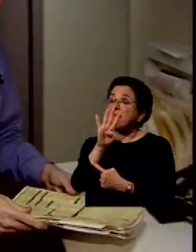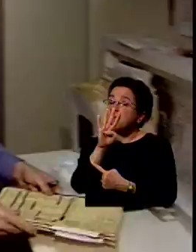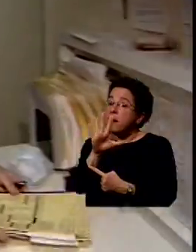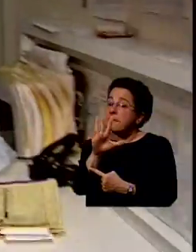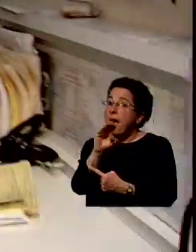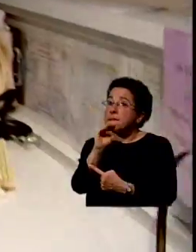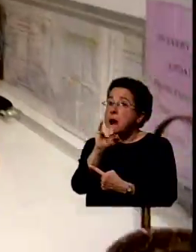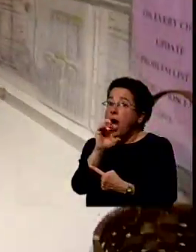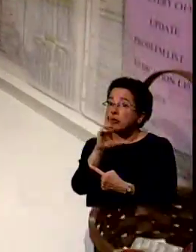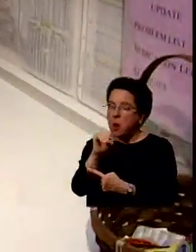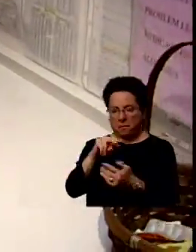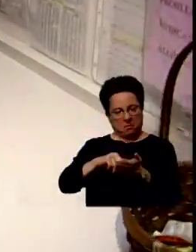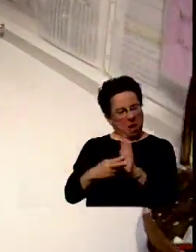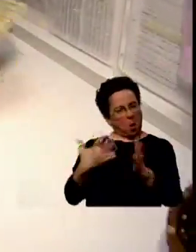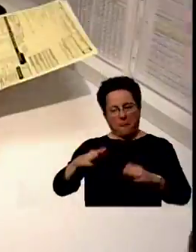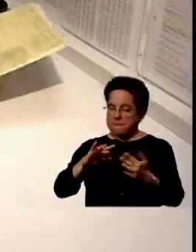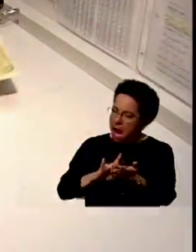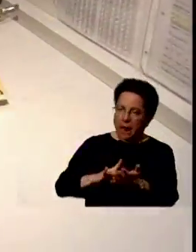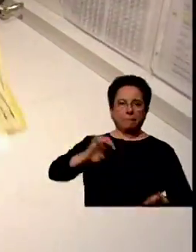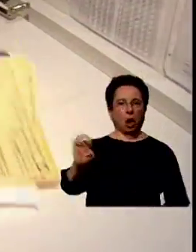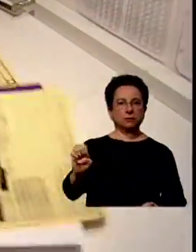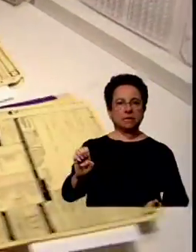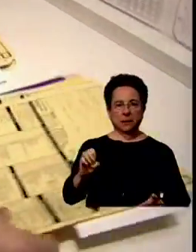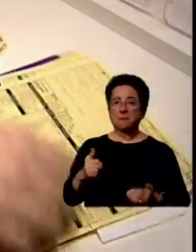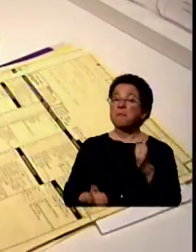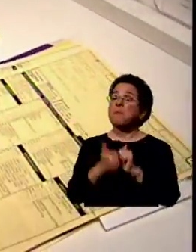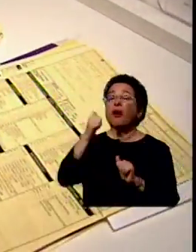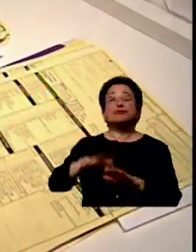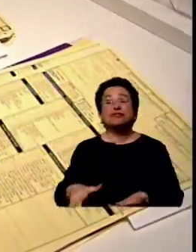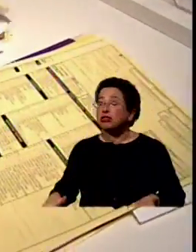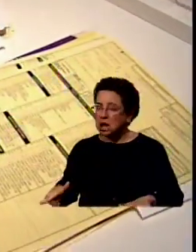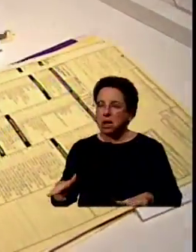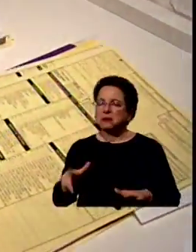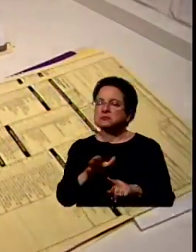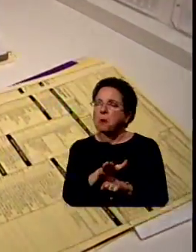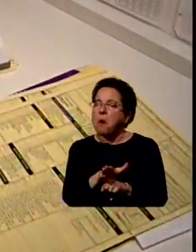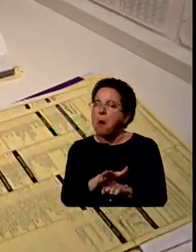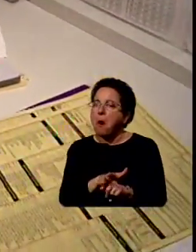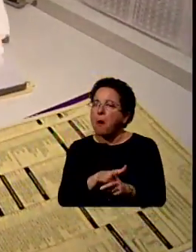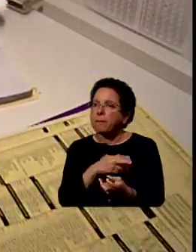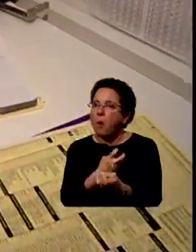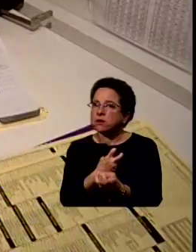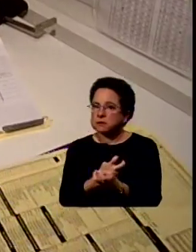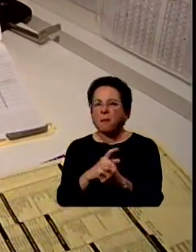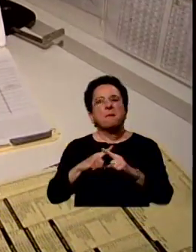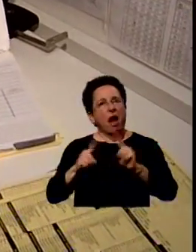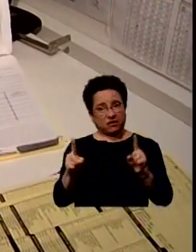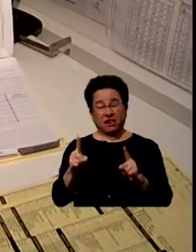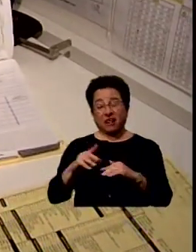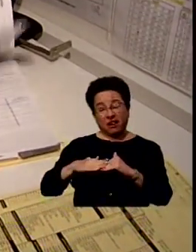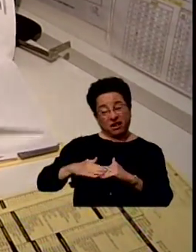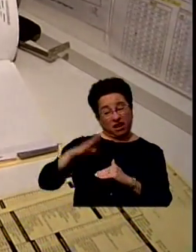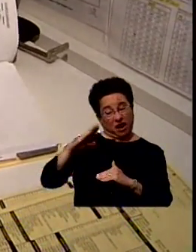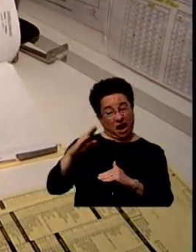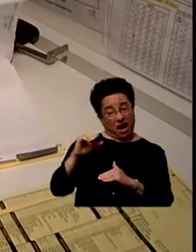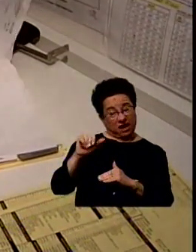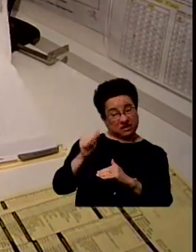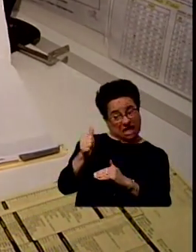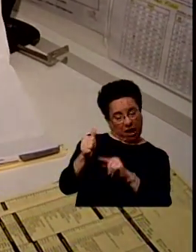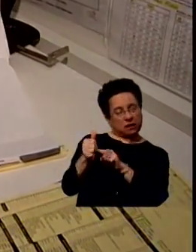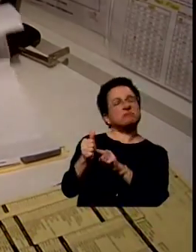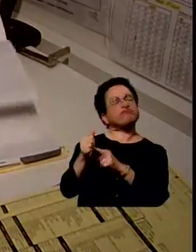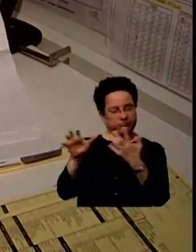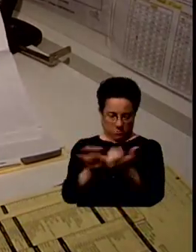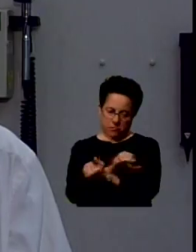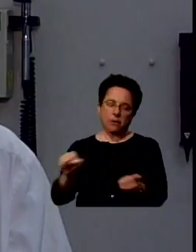45 becomes a medical emergency, but most kids are poisoned slowly. A blood lead level of 10 is